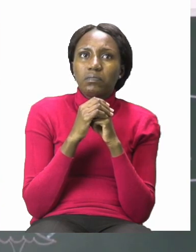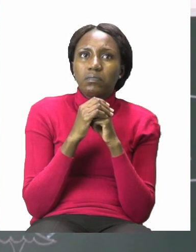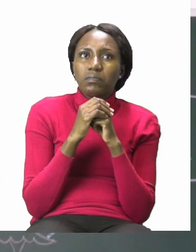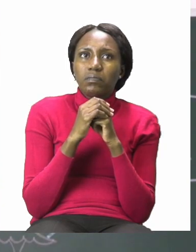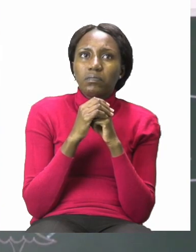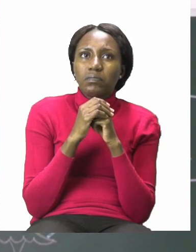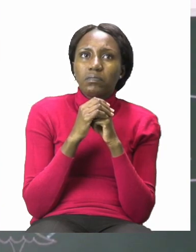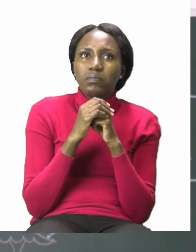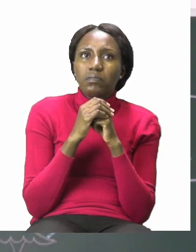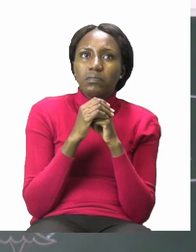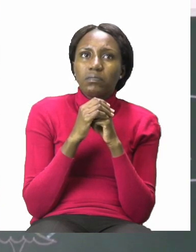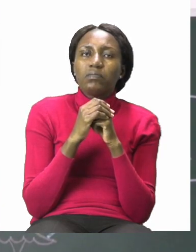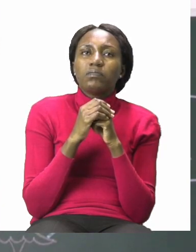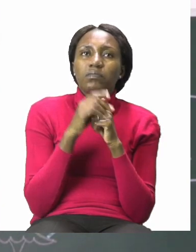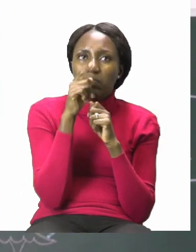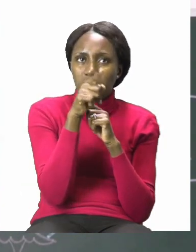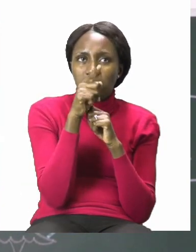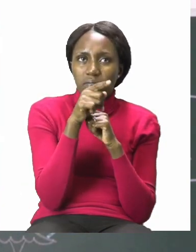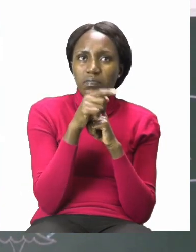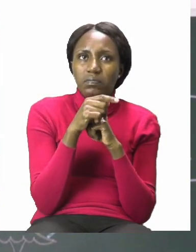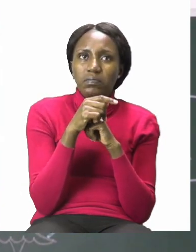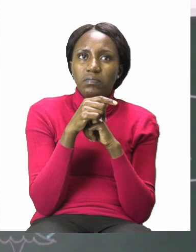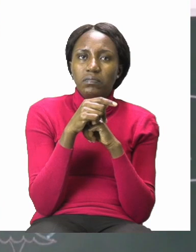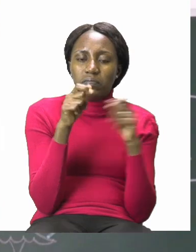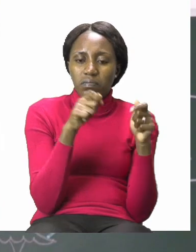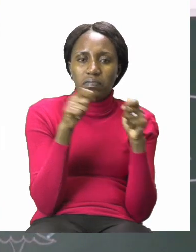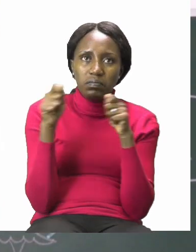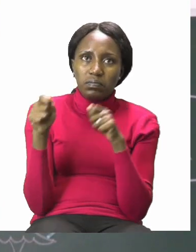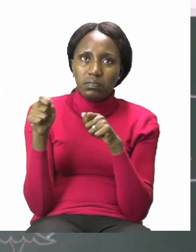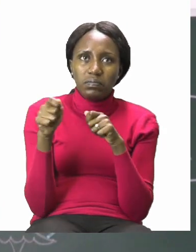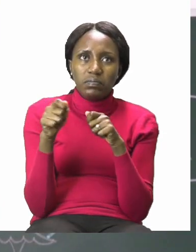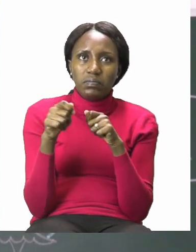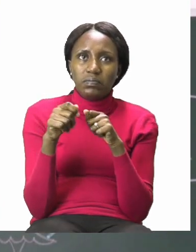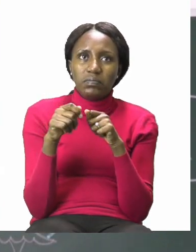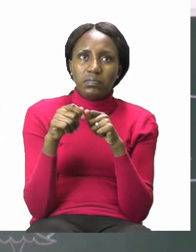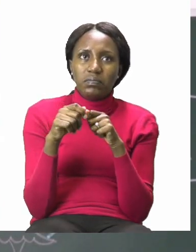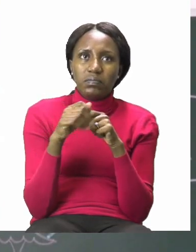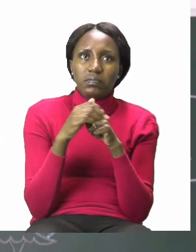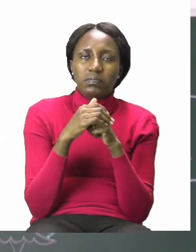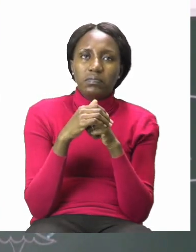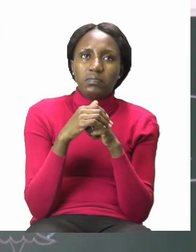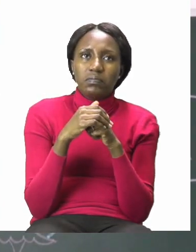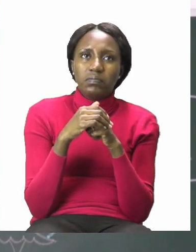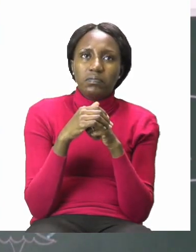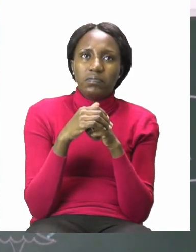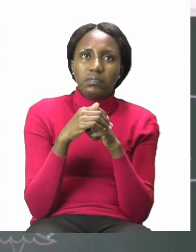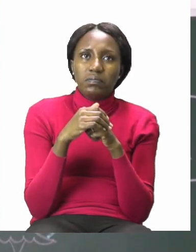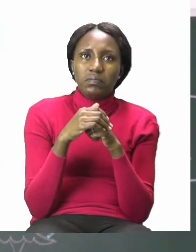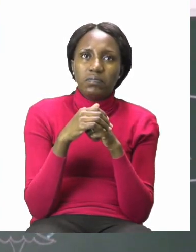is this one. So I'm going to put it next to the first table.